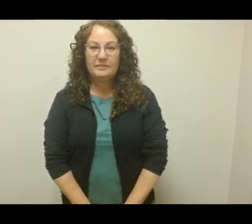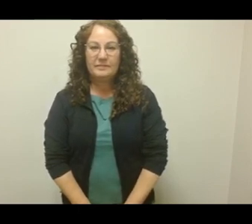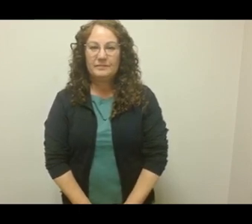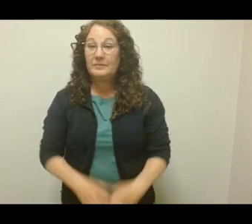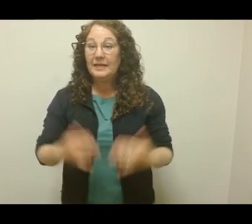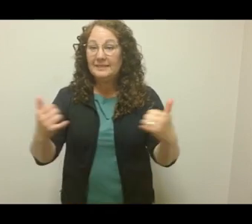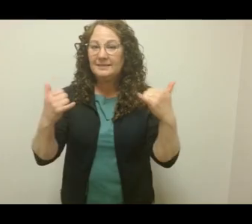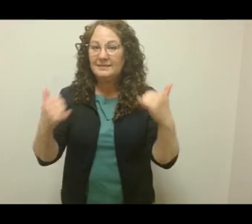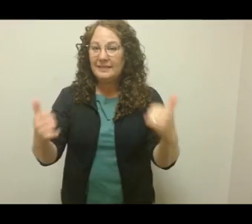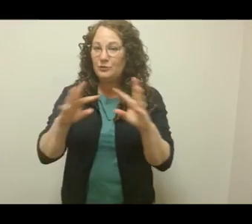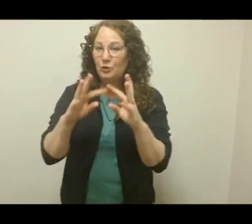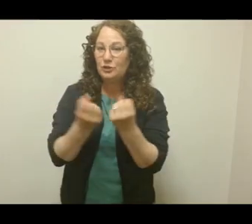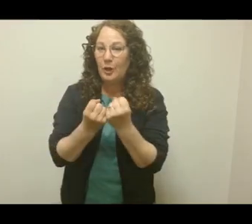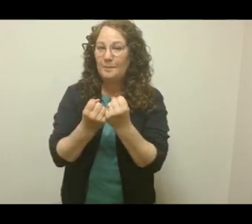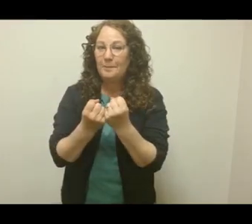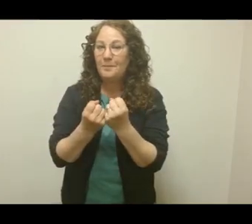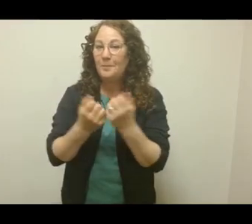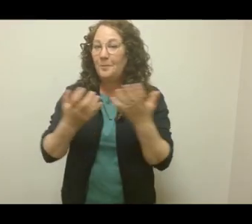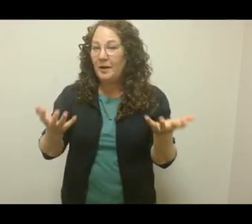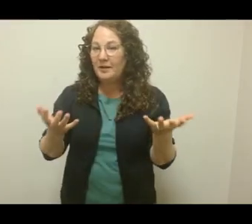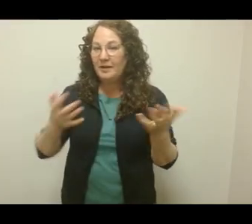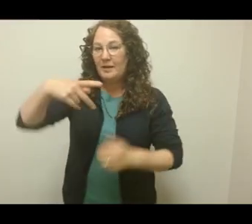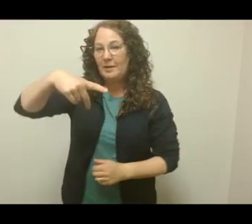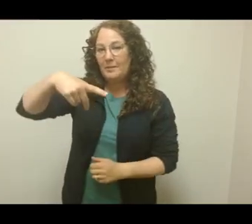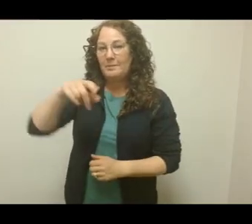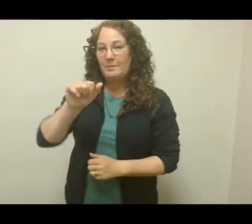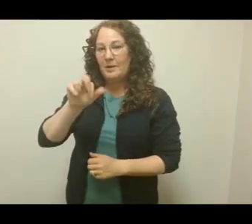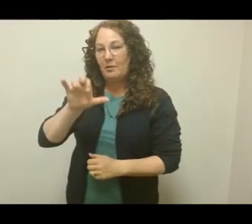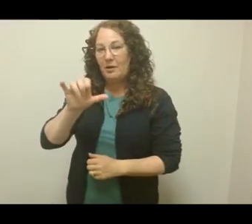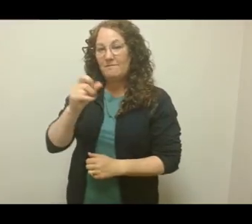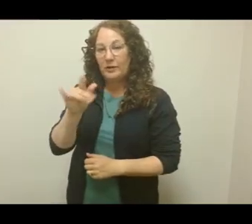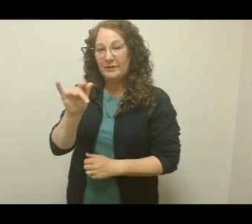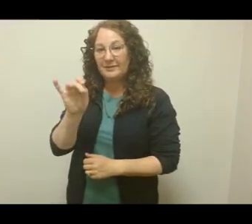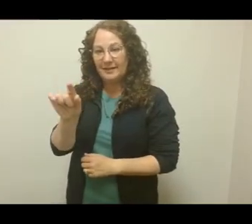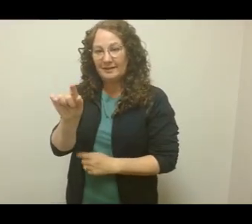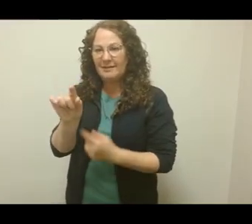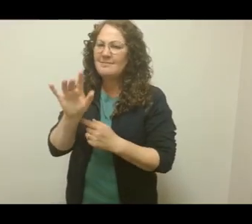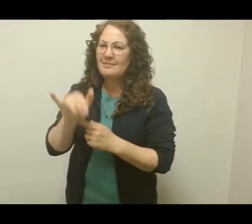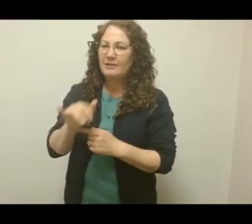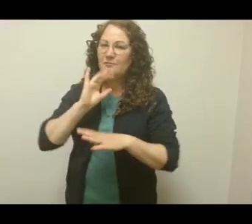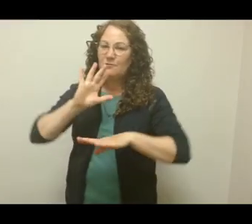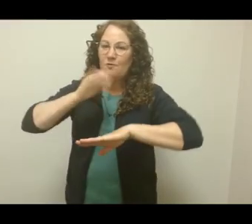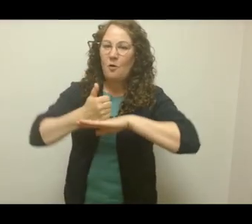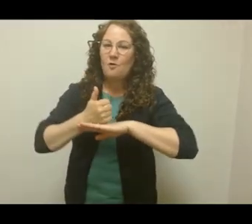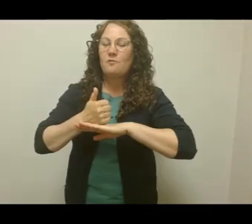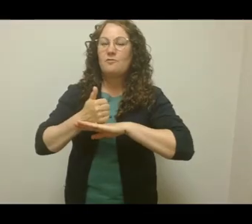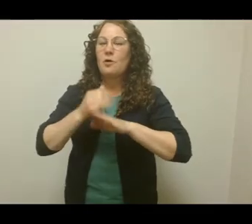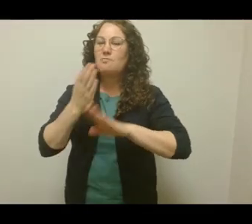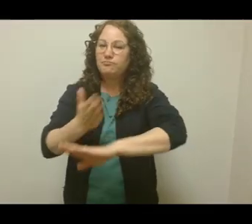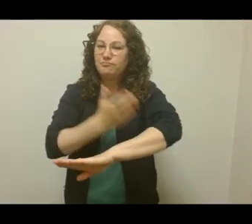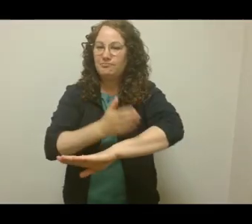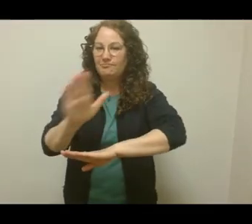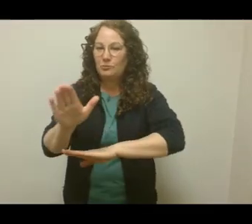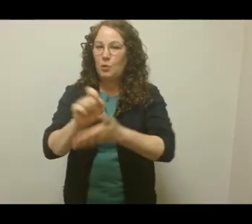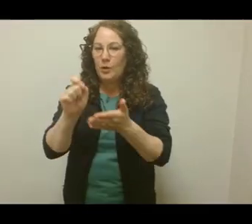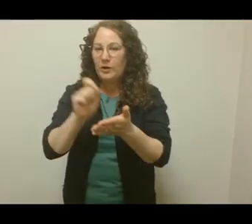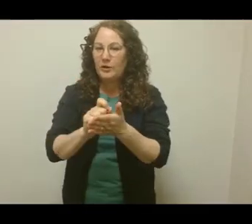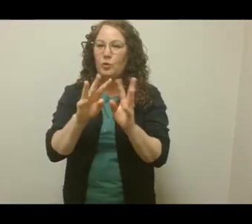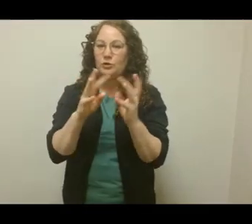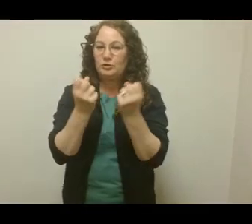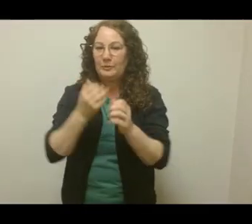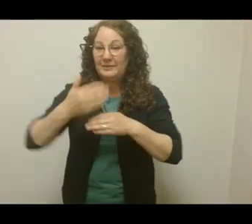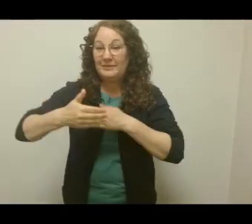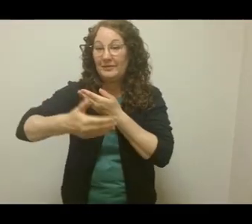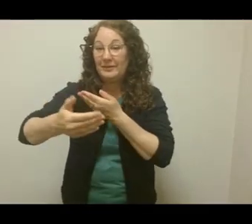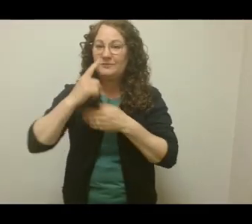Today's workshop is about paraphrasing. This is part of the Building Your Writing Foundation workshop series, an academic